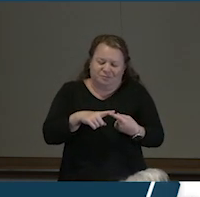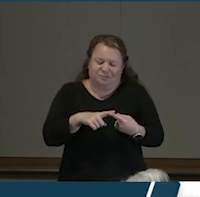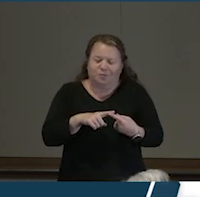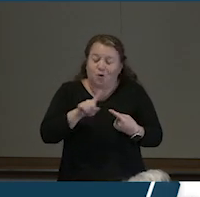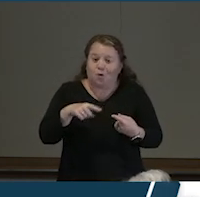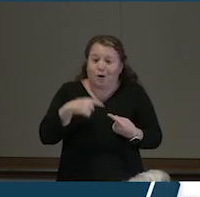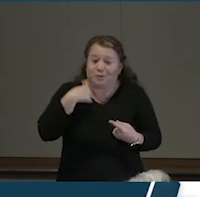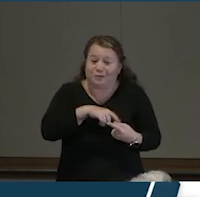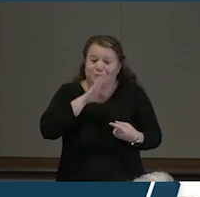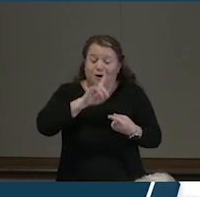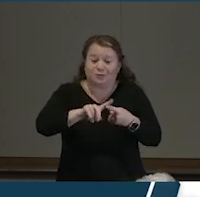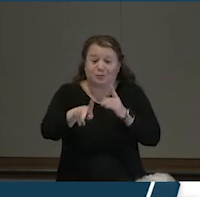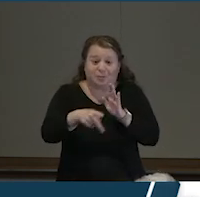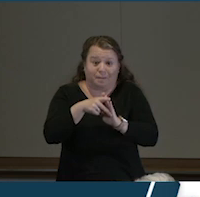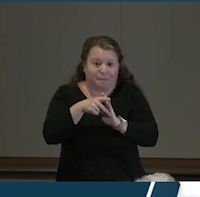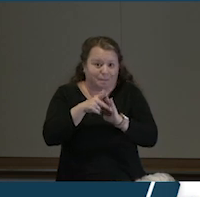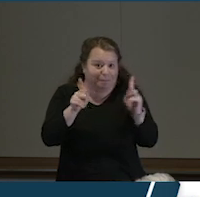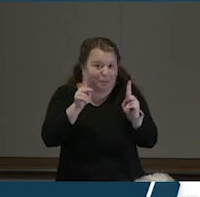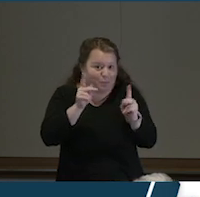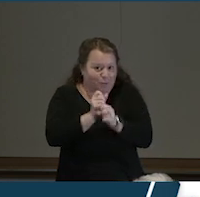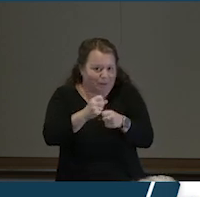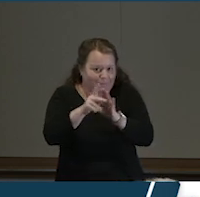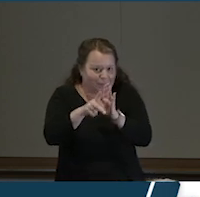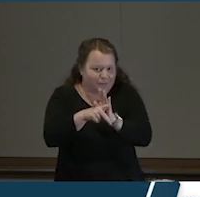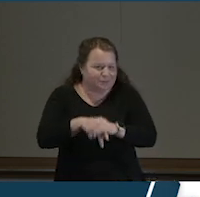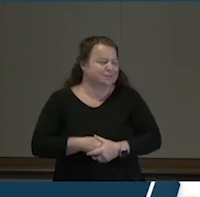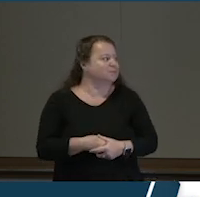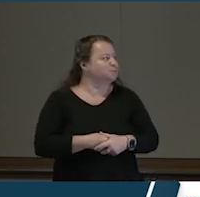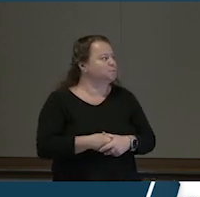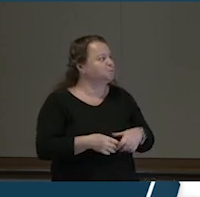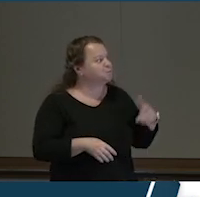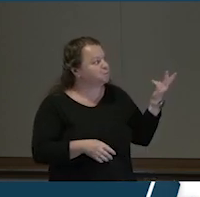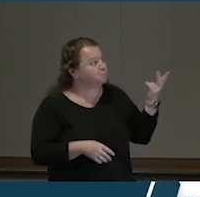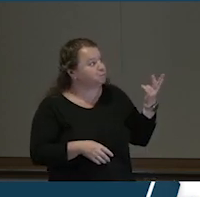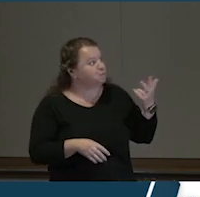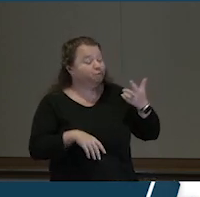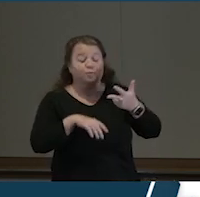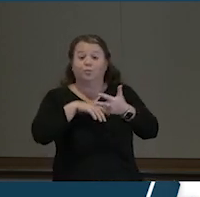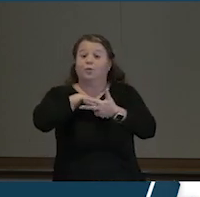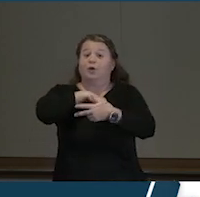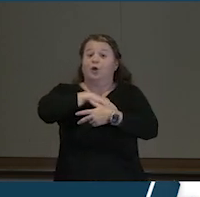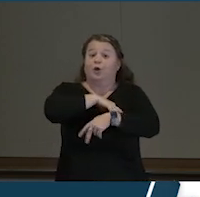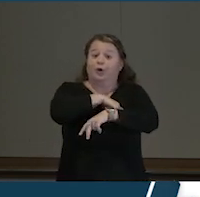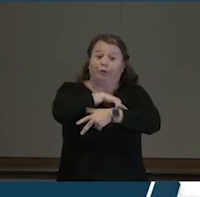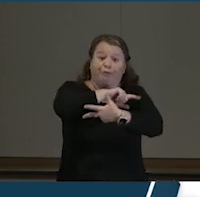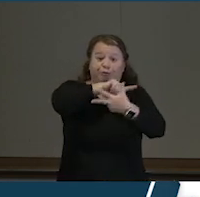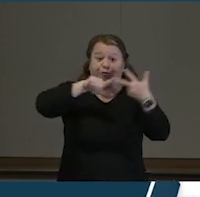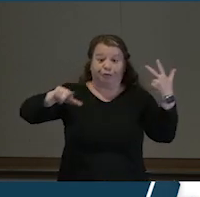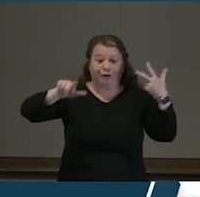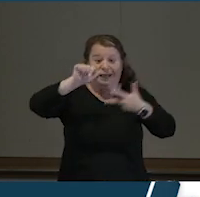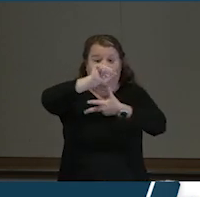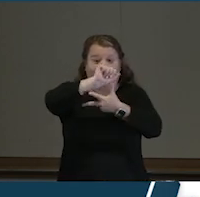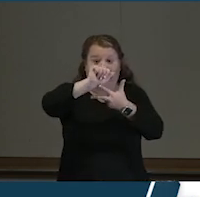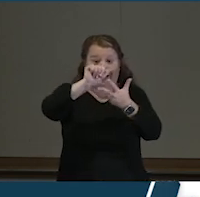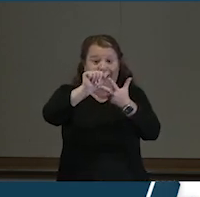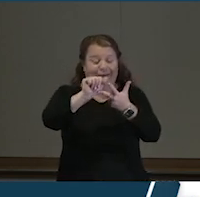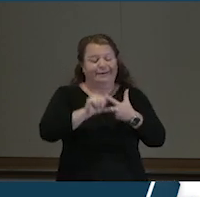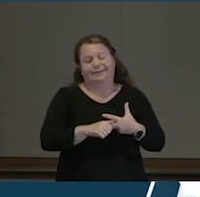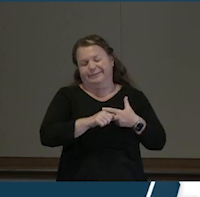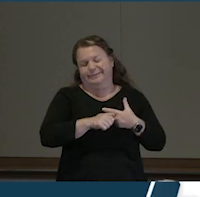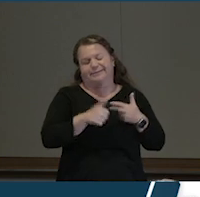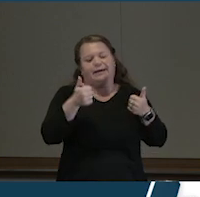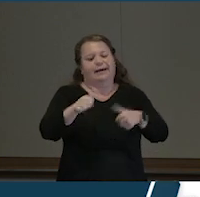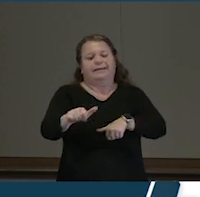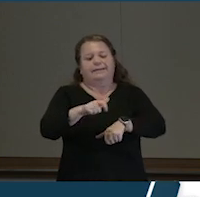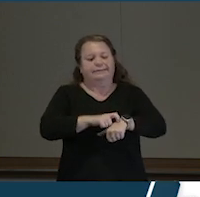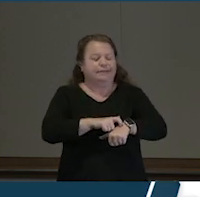All right, so the 3 A's of advocacy, and this has to do with whether you're doing this kind of advocacy in front of a committee in Tallahassee or you're sitting